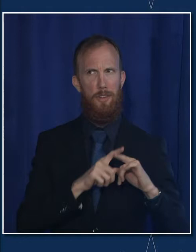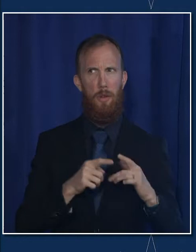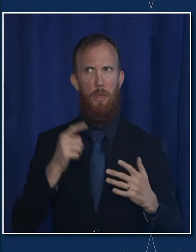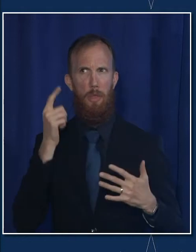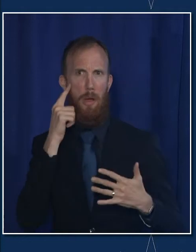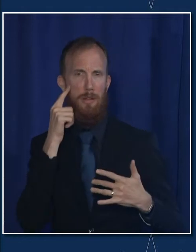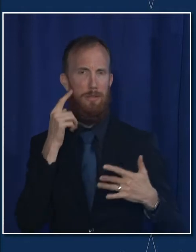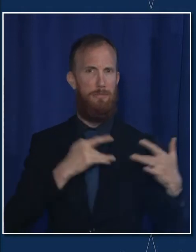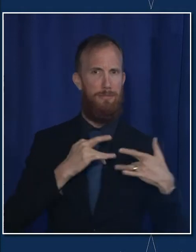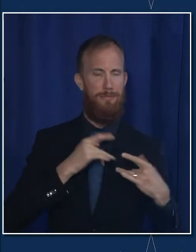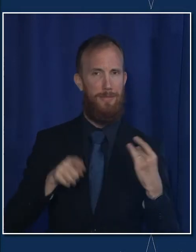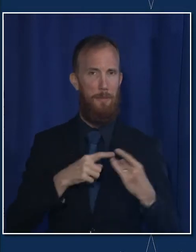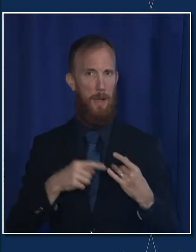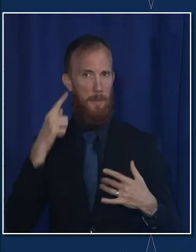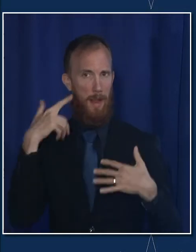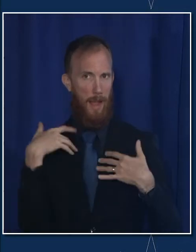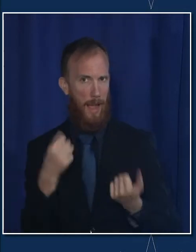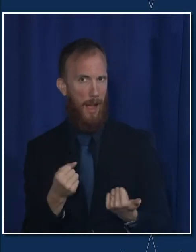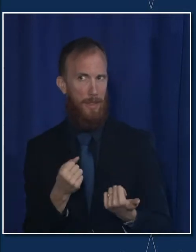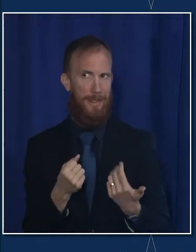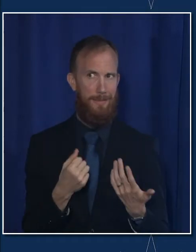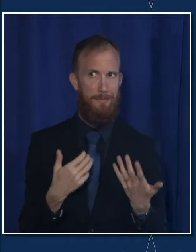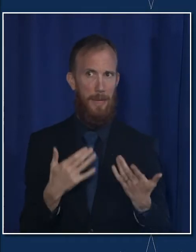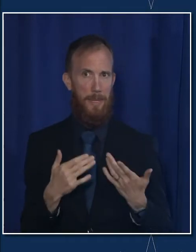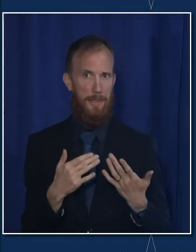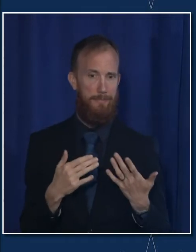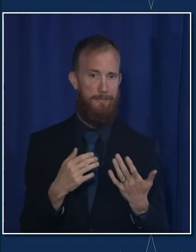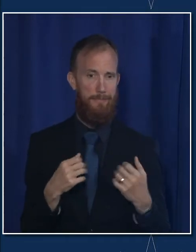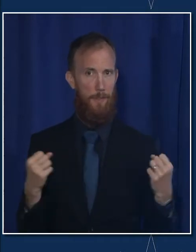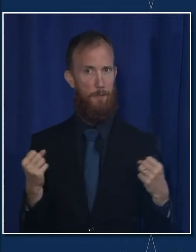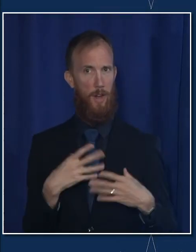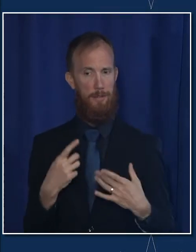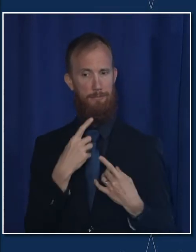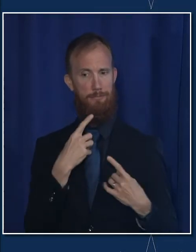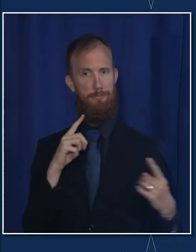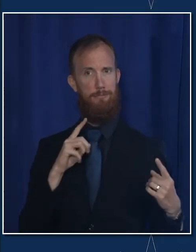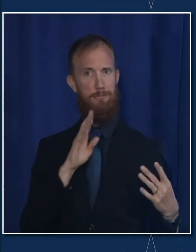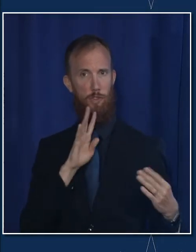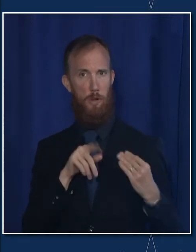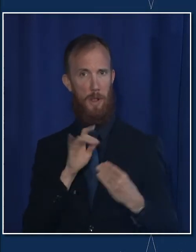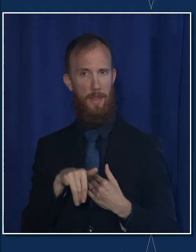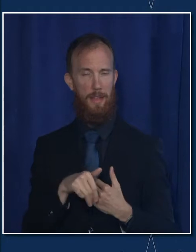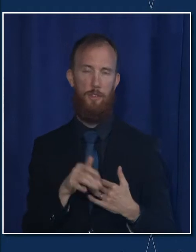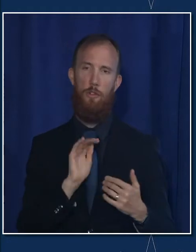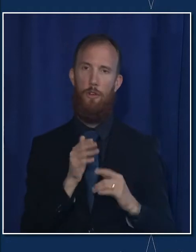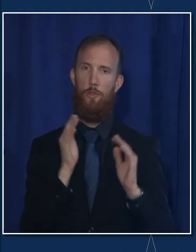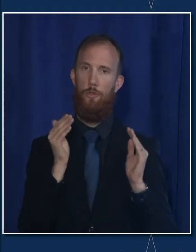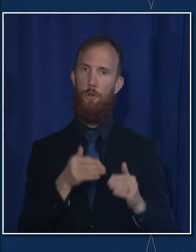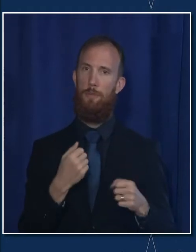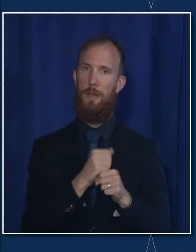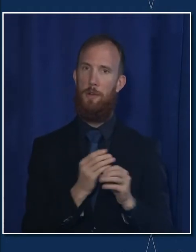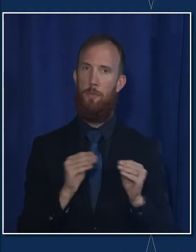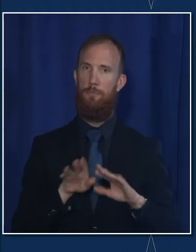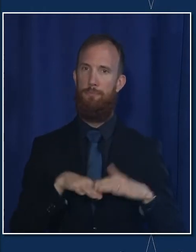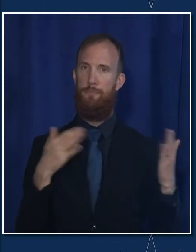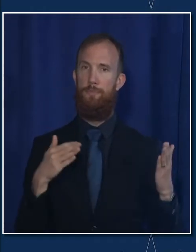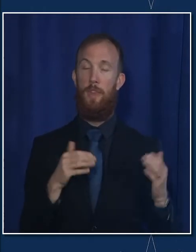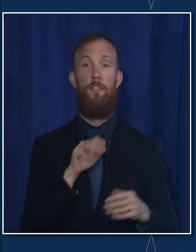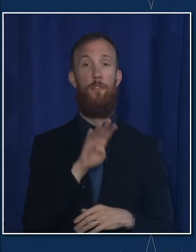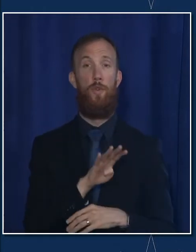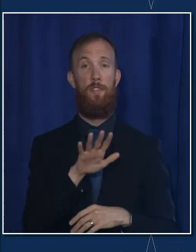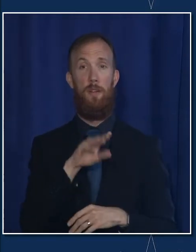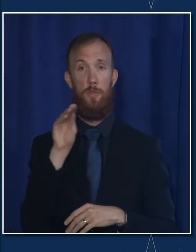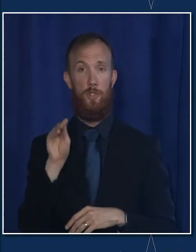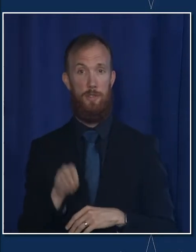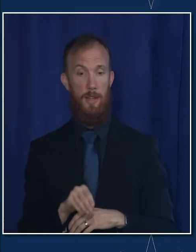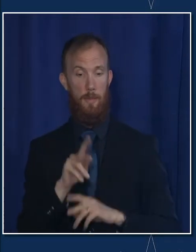necessarily speaking them. And the goal is here in Chicago to turn this into something that we talk about. So 45% of Chicagoans do